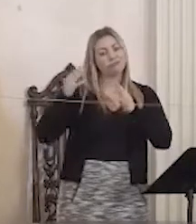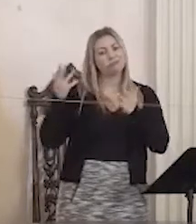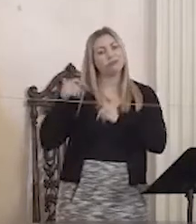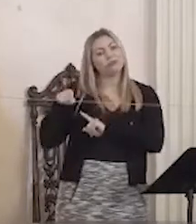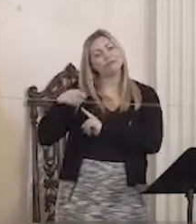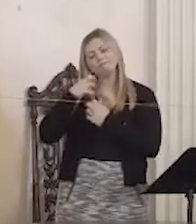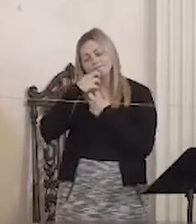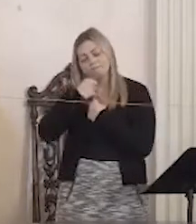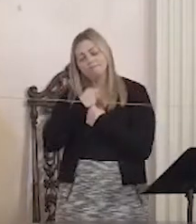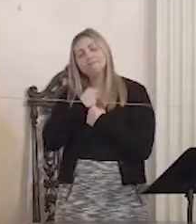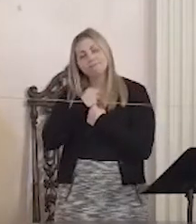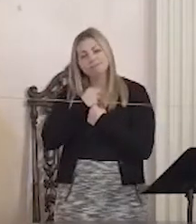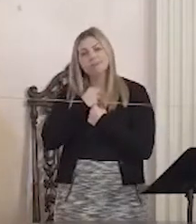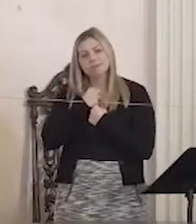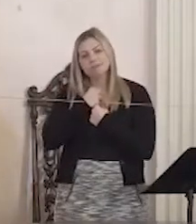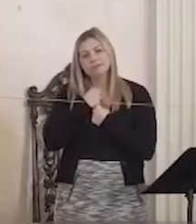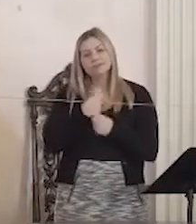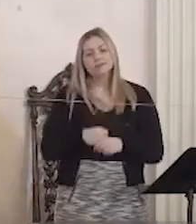held dear,